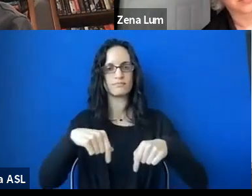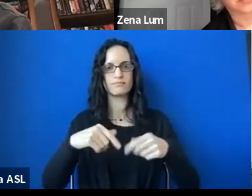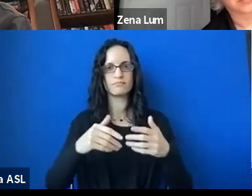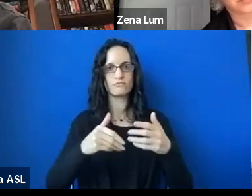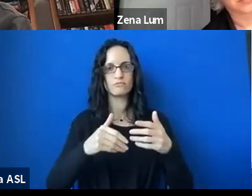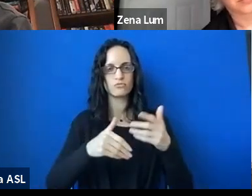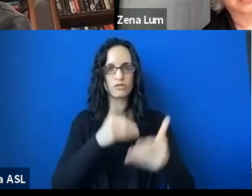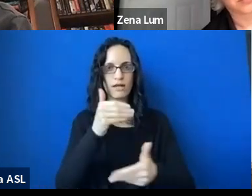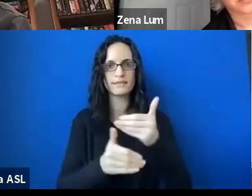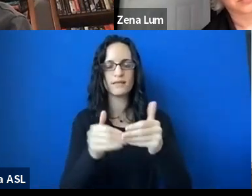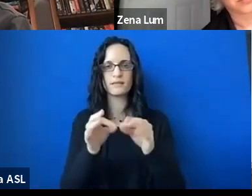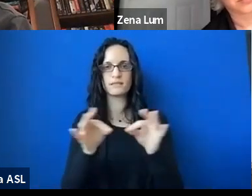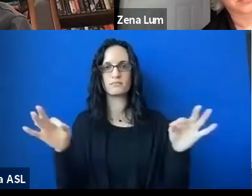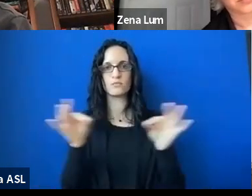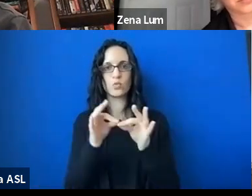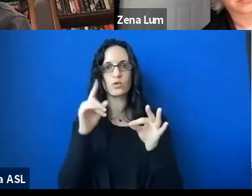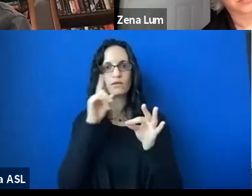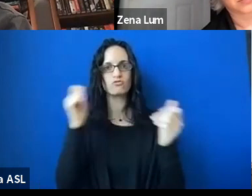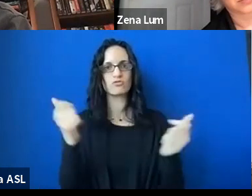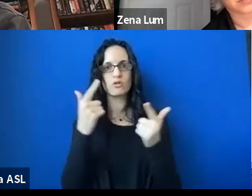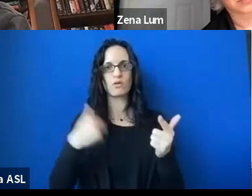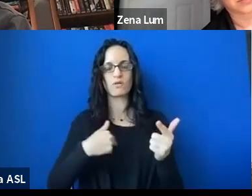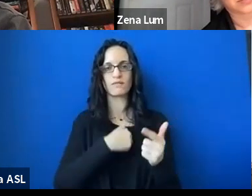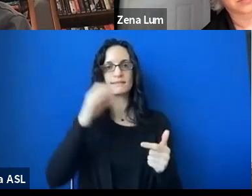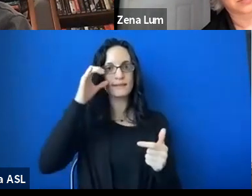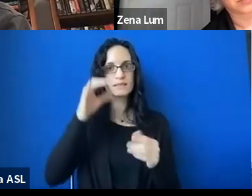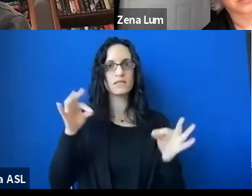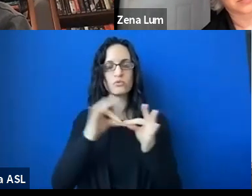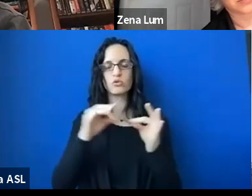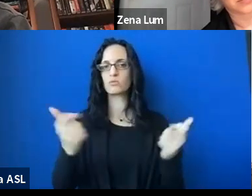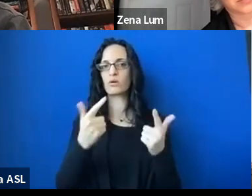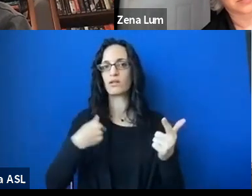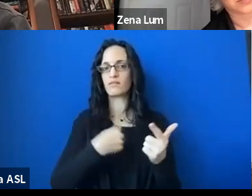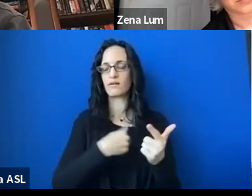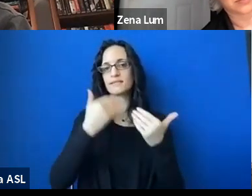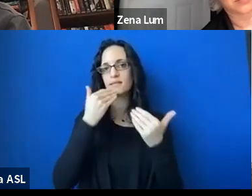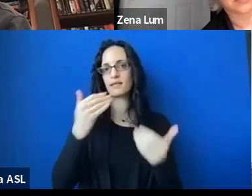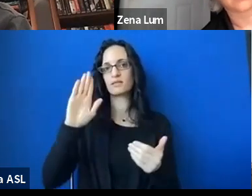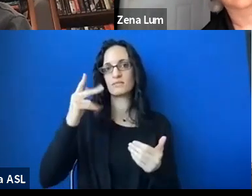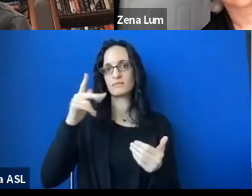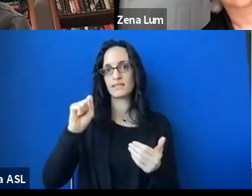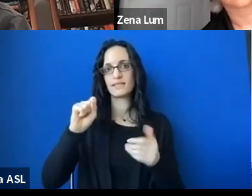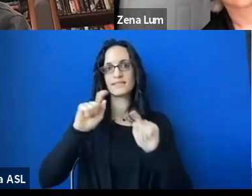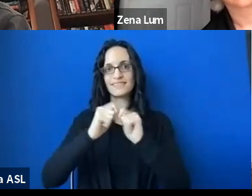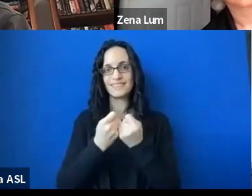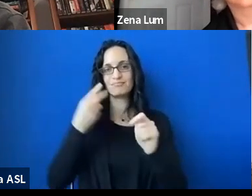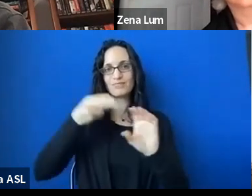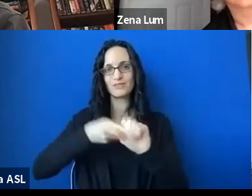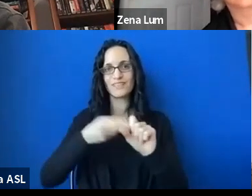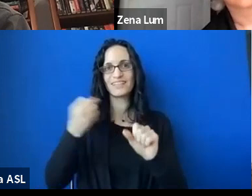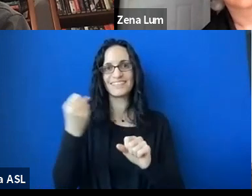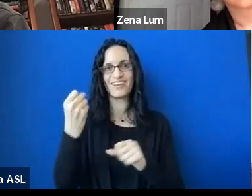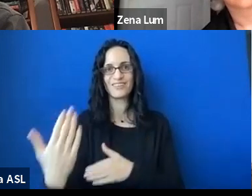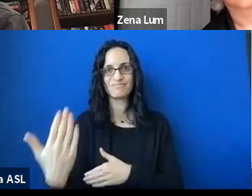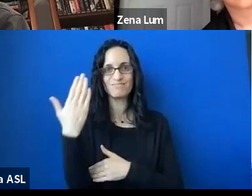process is very important to all of us, and want to thank the BPS team again for being here on a Saturday morning, and for